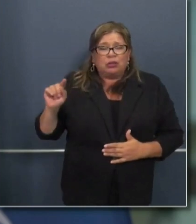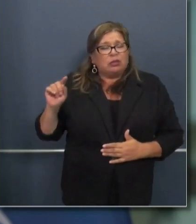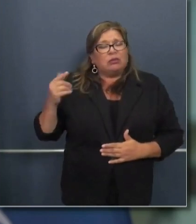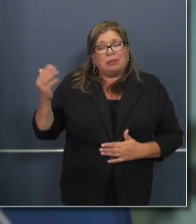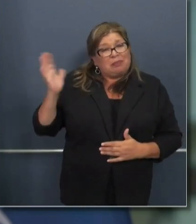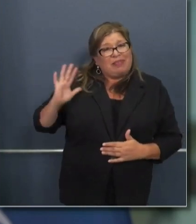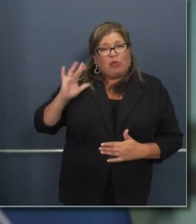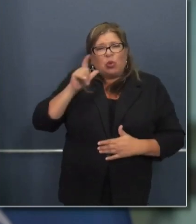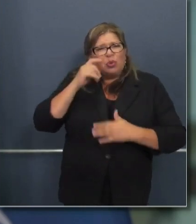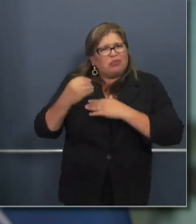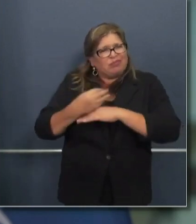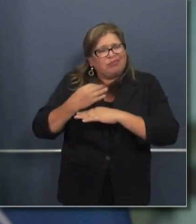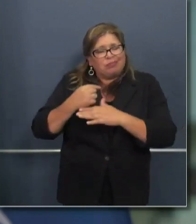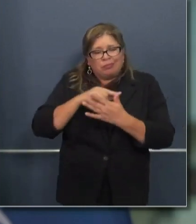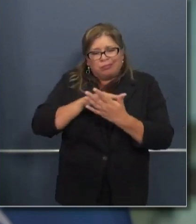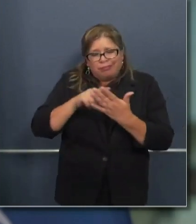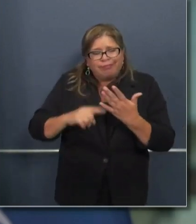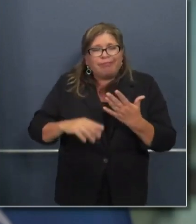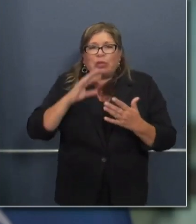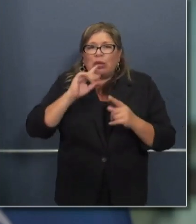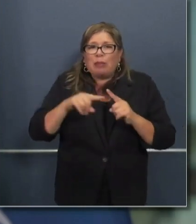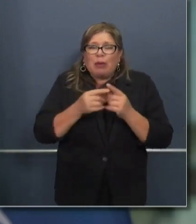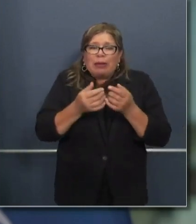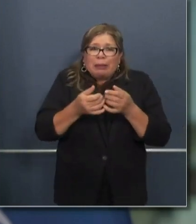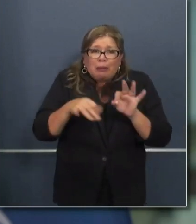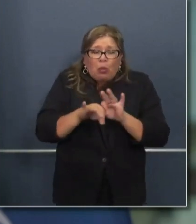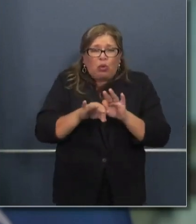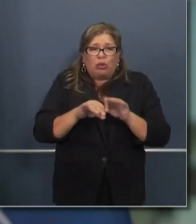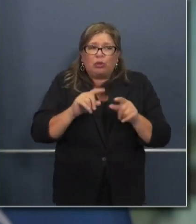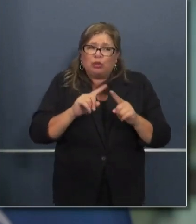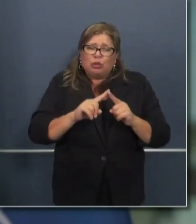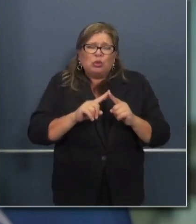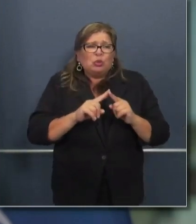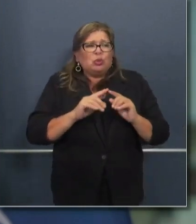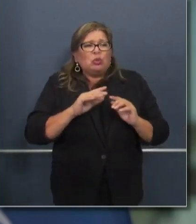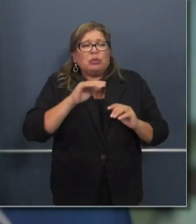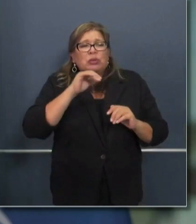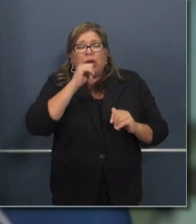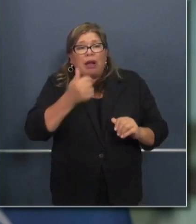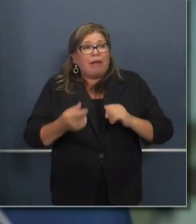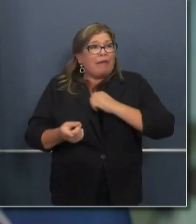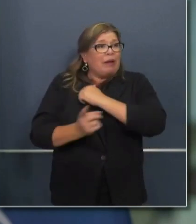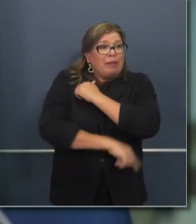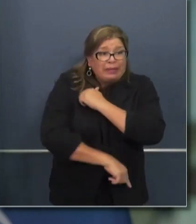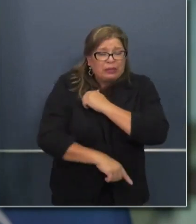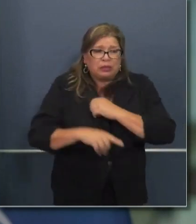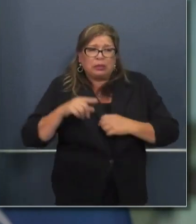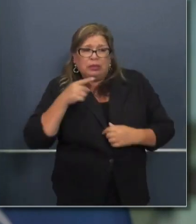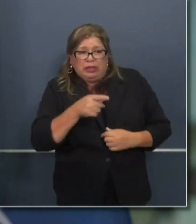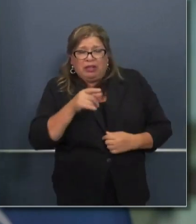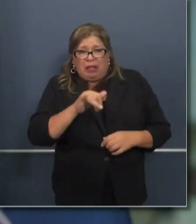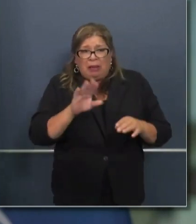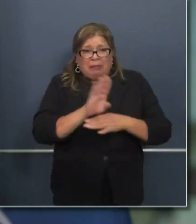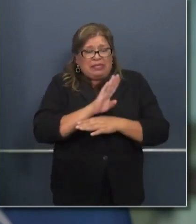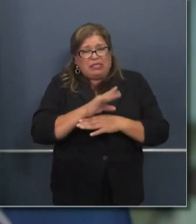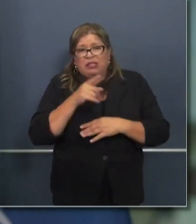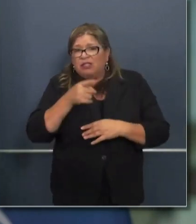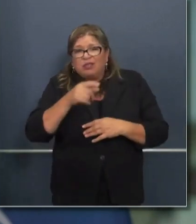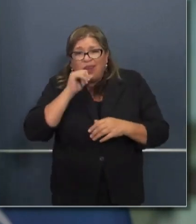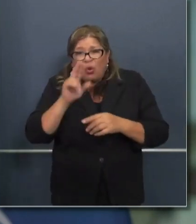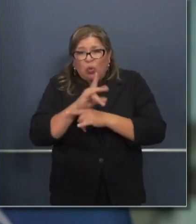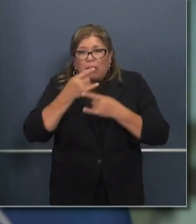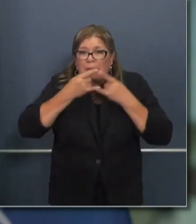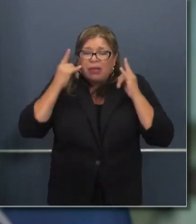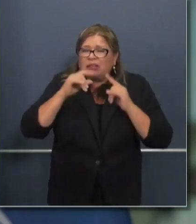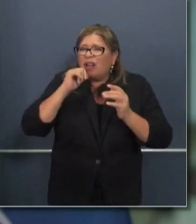enforcement and the relationship they have in terms of not trying to be punitive, not trying to be too aggressive or heavy-handed, but at the same